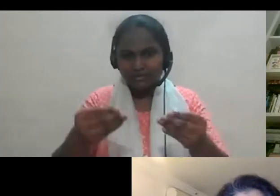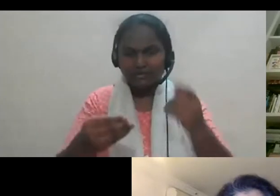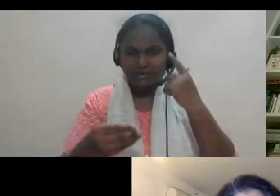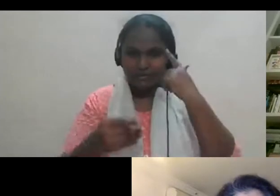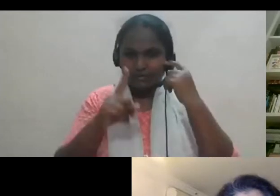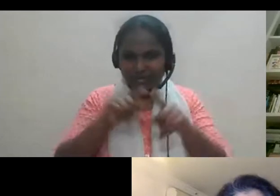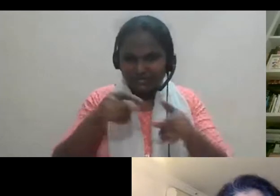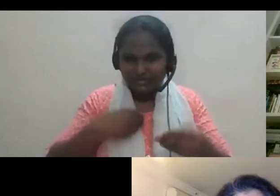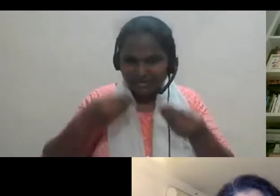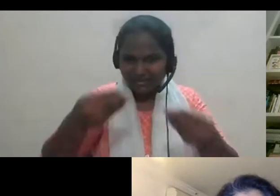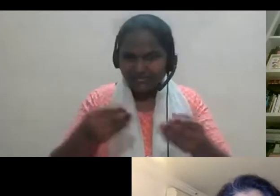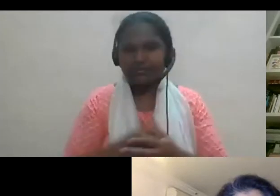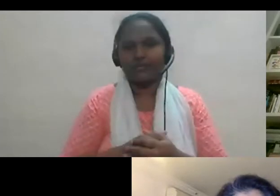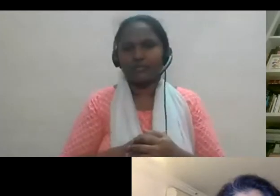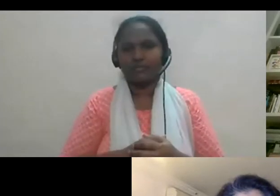example,